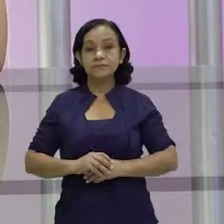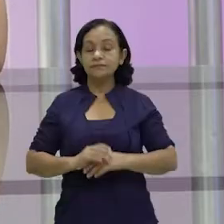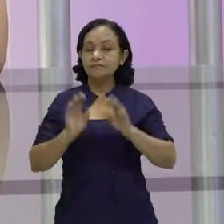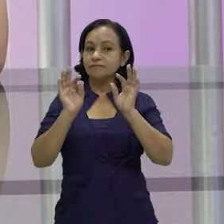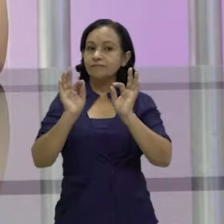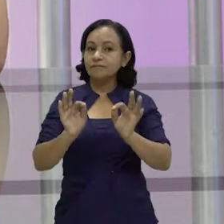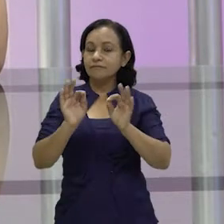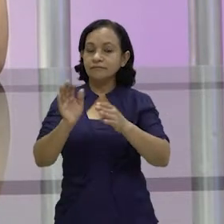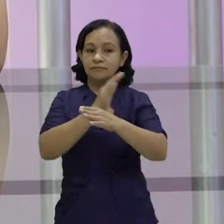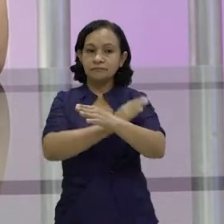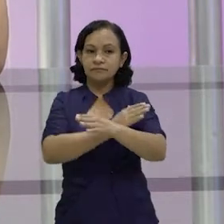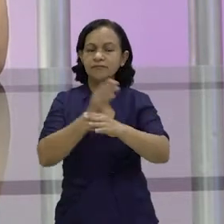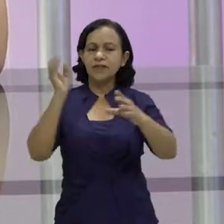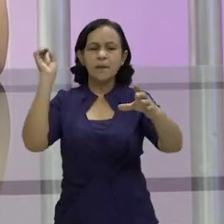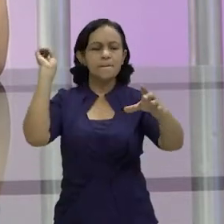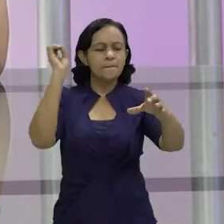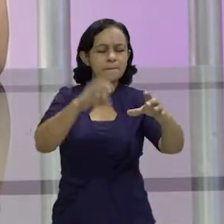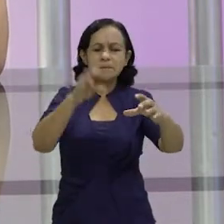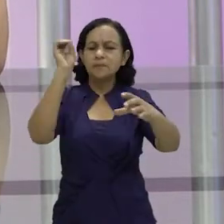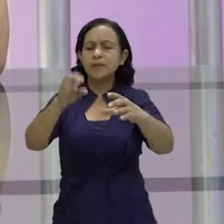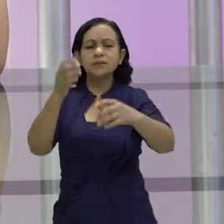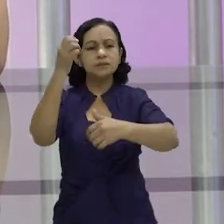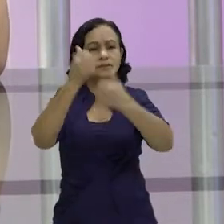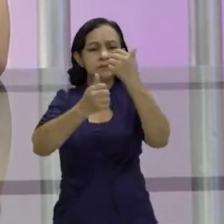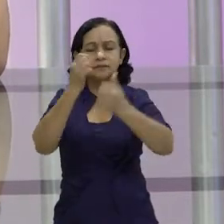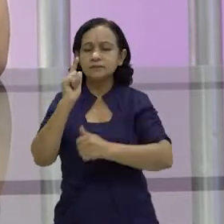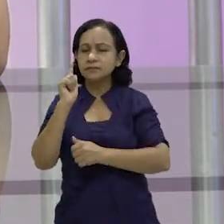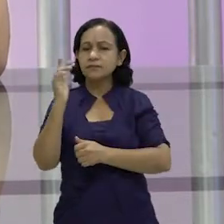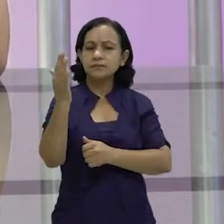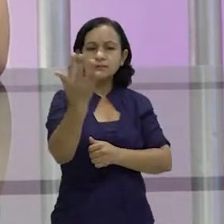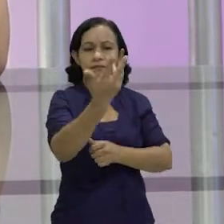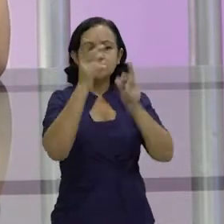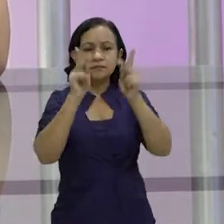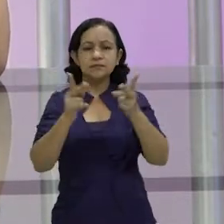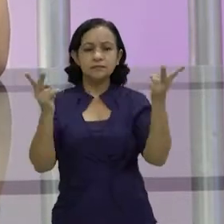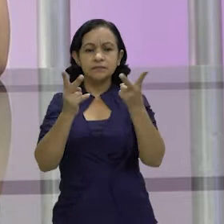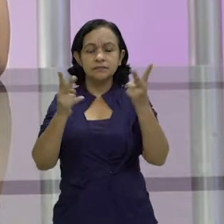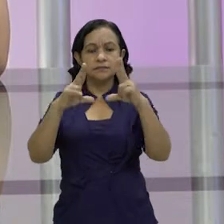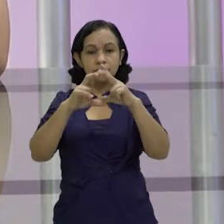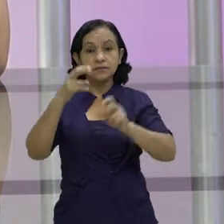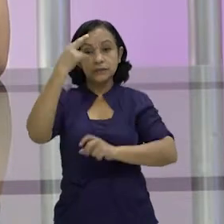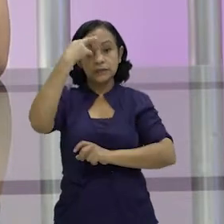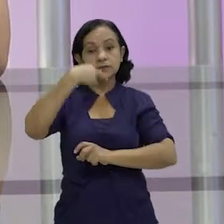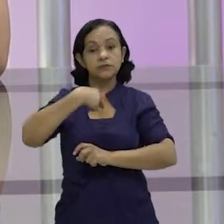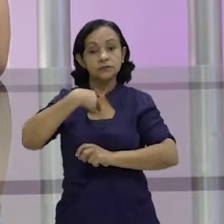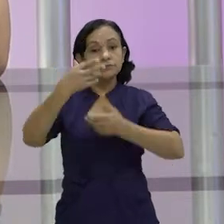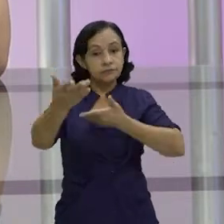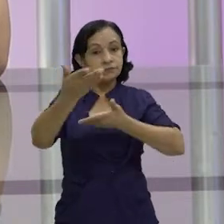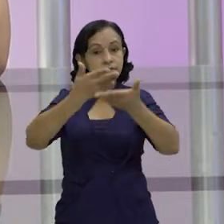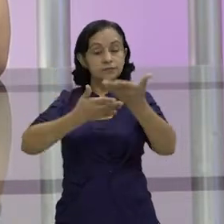And as we have heard, the garbage is a problem of everyone, and in this case, we have a quota of responsibility with the